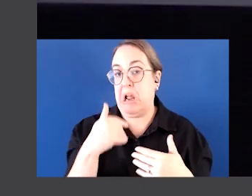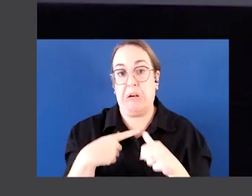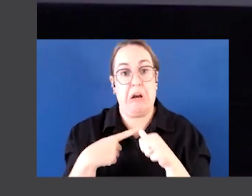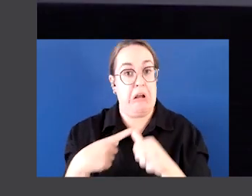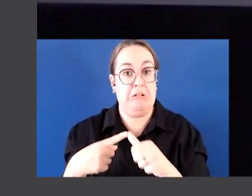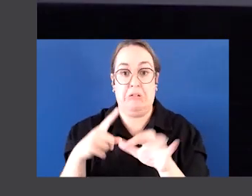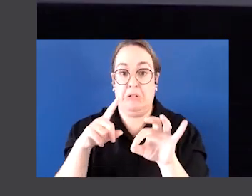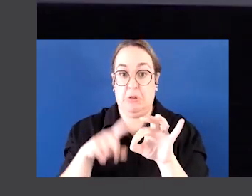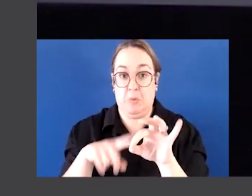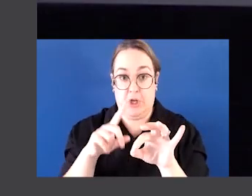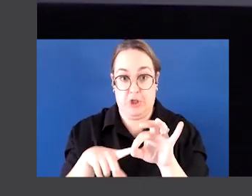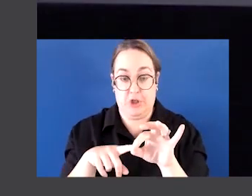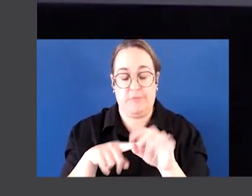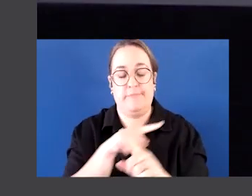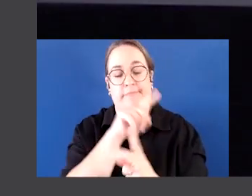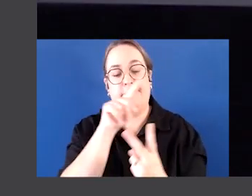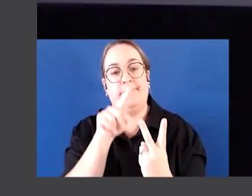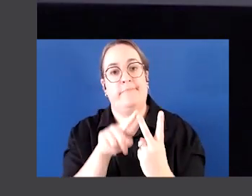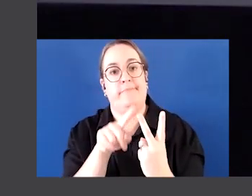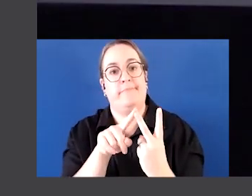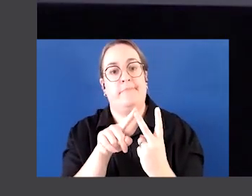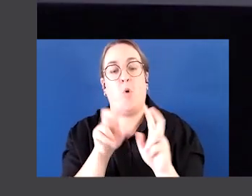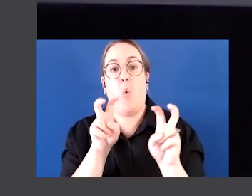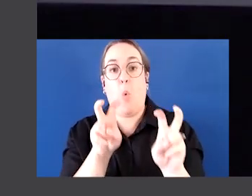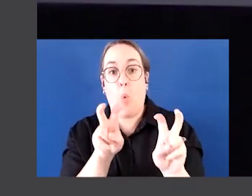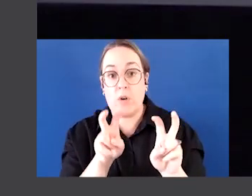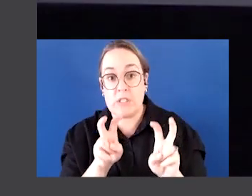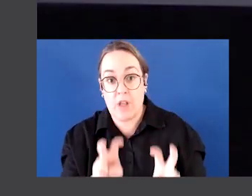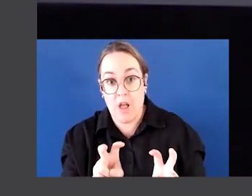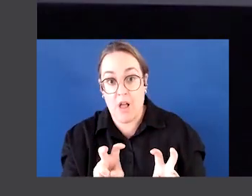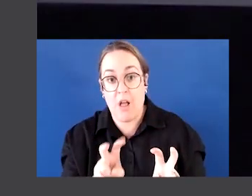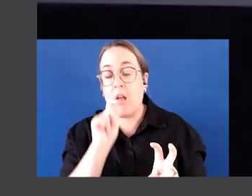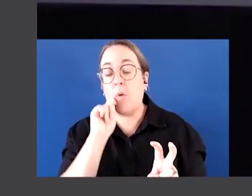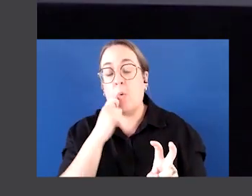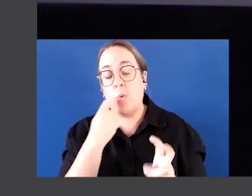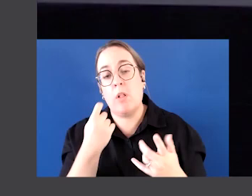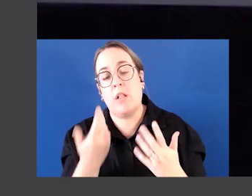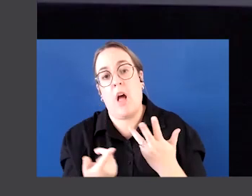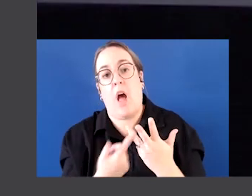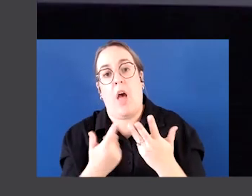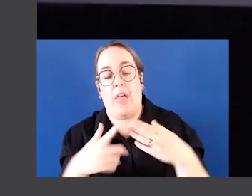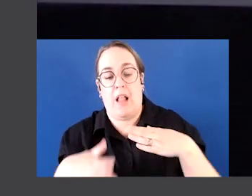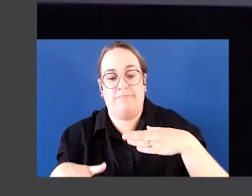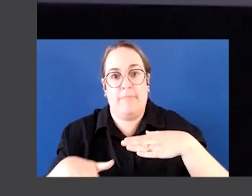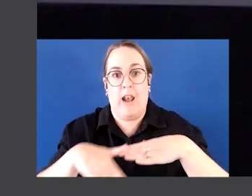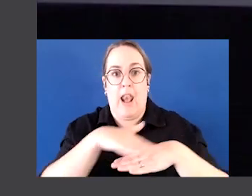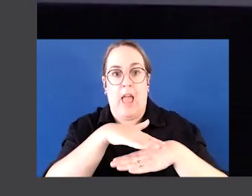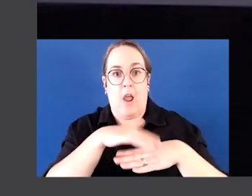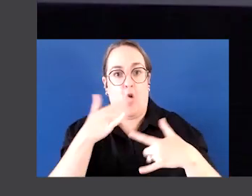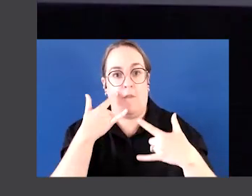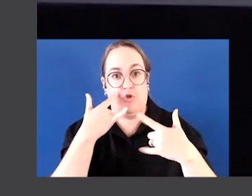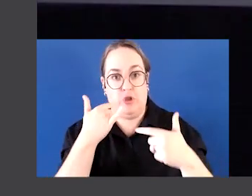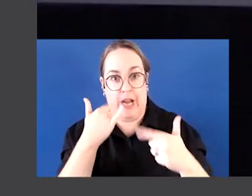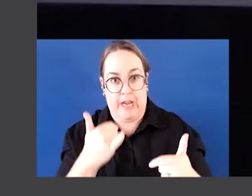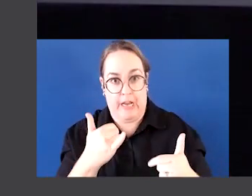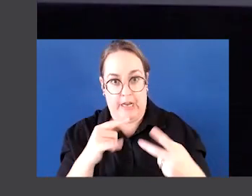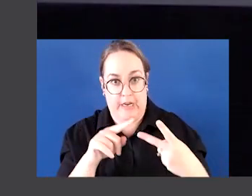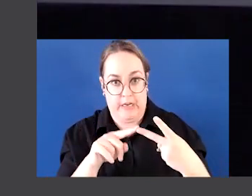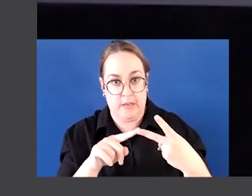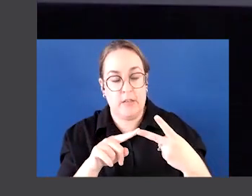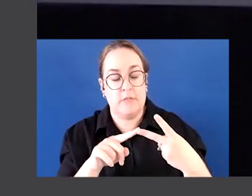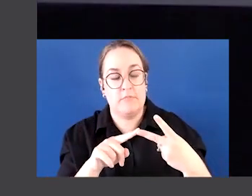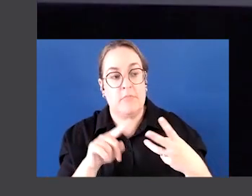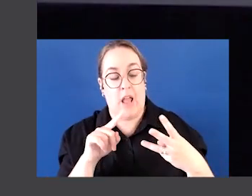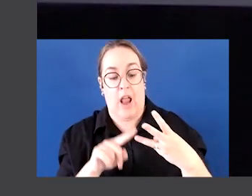to answer any questions or concerns that might arise, as well as probity auditor, who does an extra layer overseeing